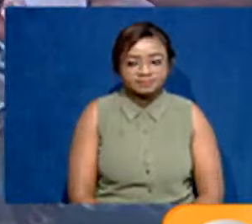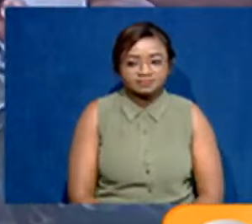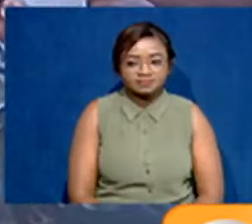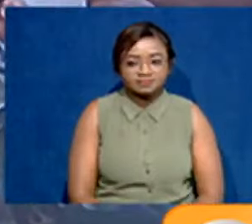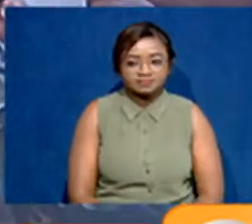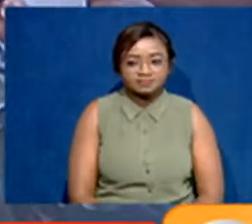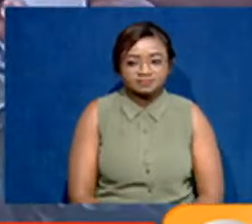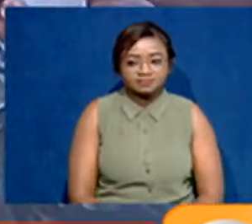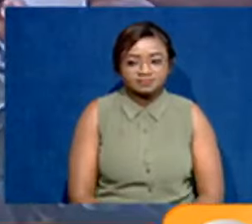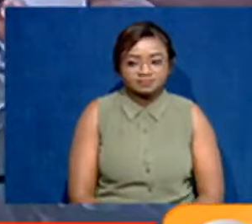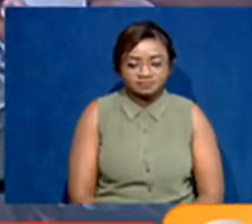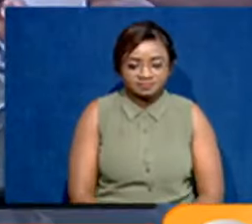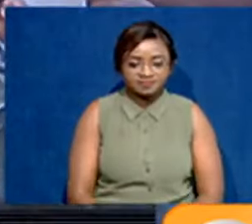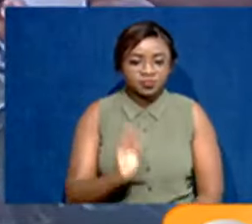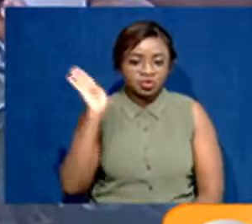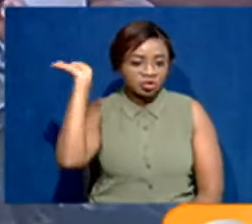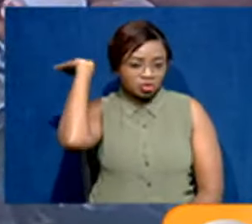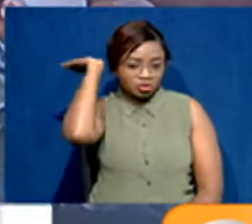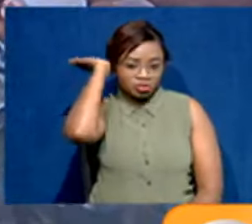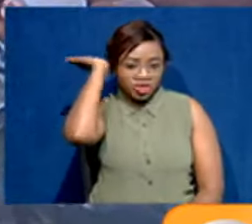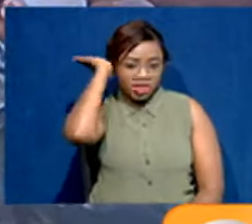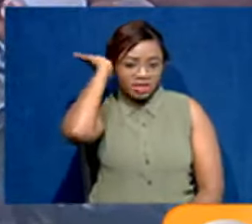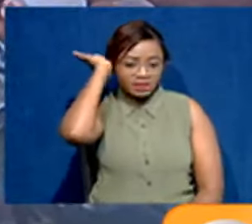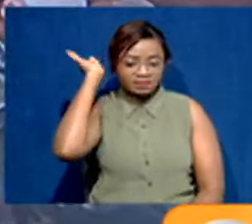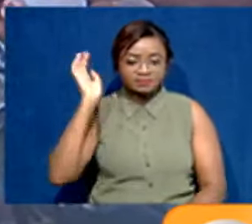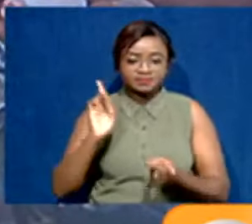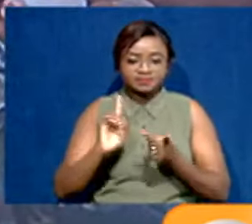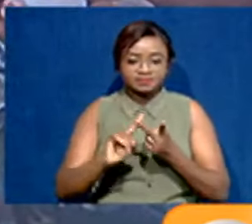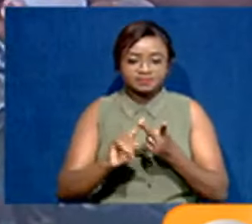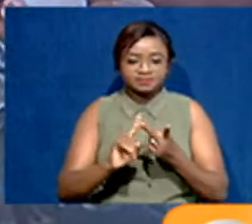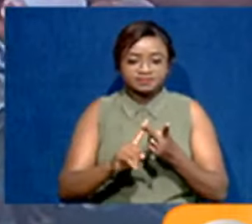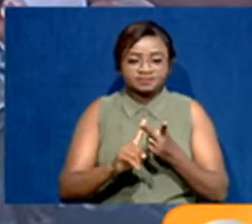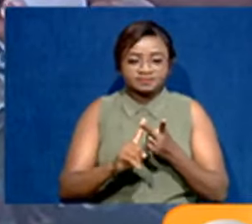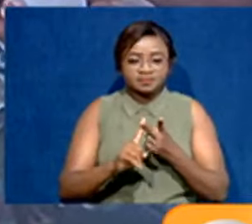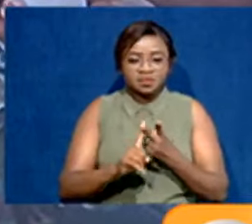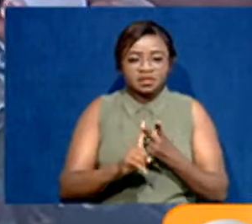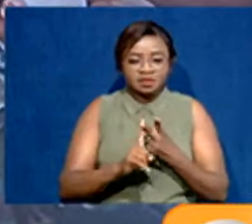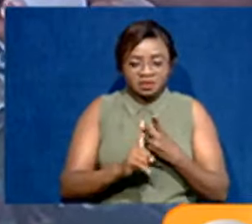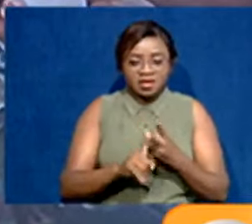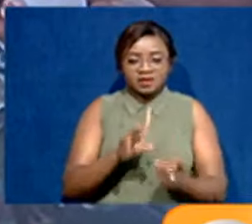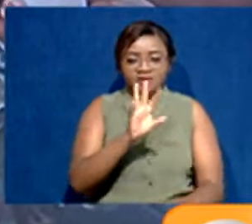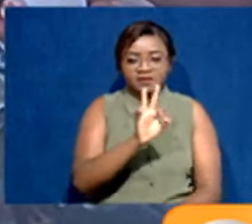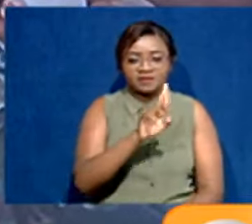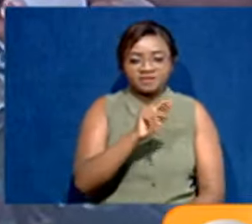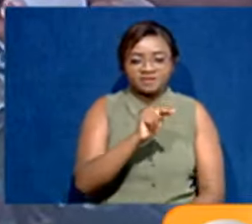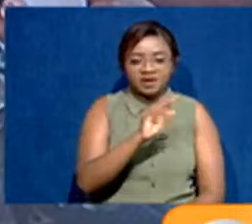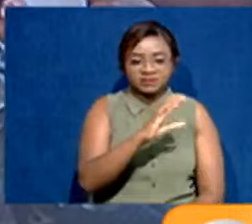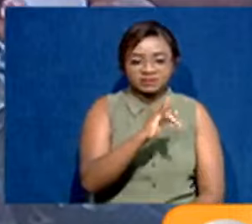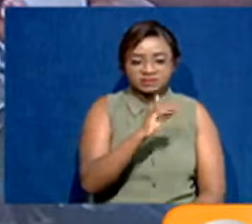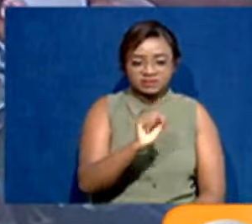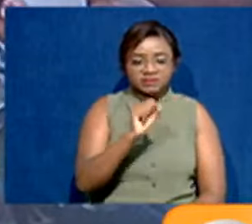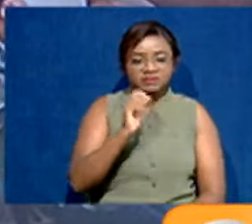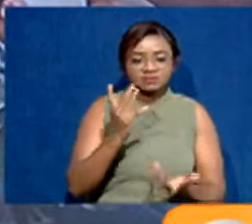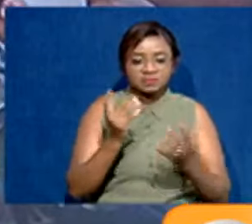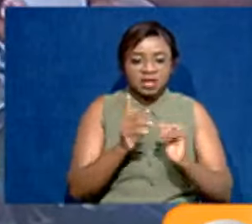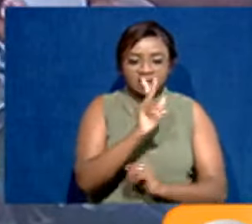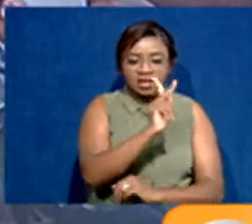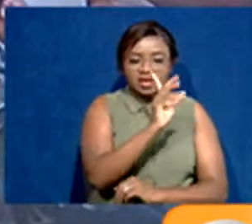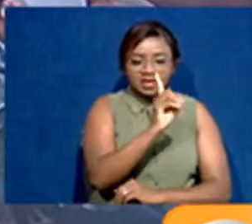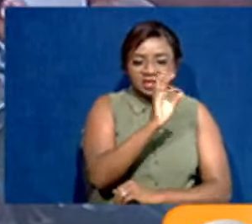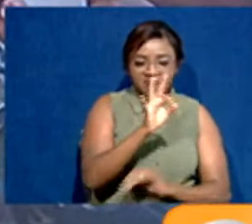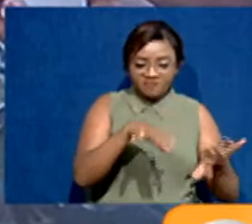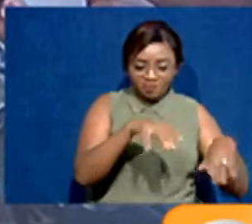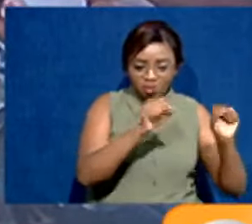Now, Defense Cabinet Secretary Aden Duale and Chief of Defense Forces General Francis Ogolla on Sunday visited KDF